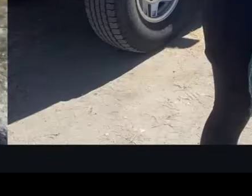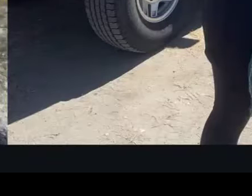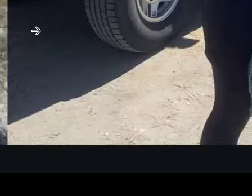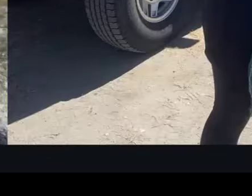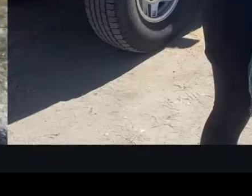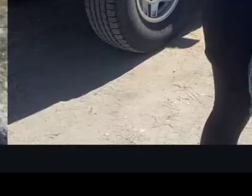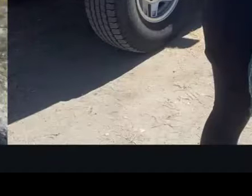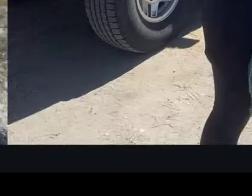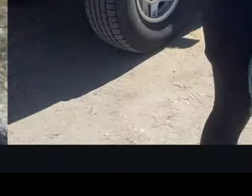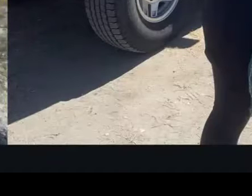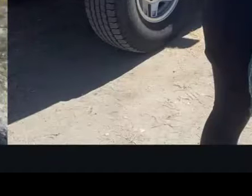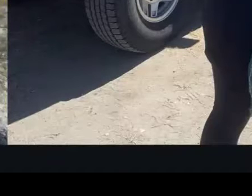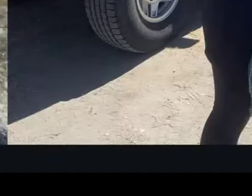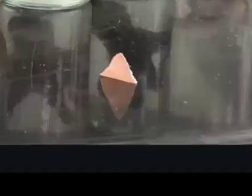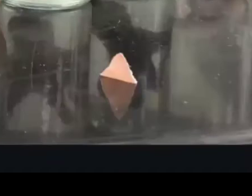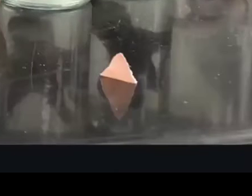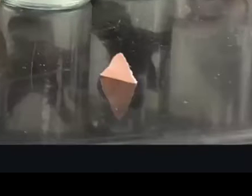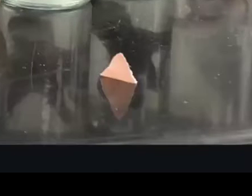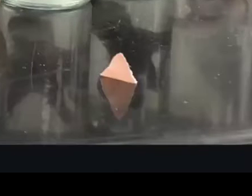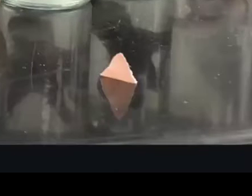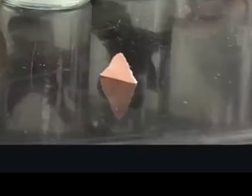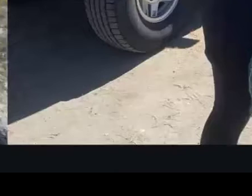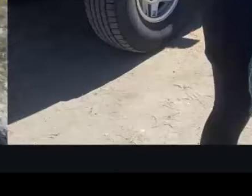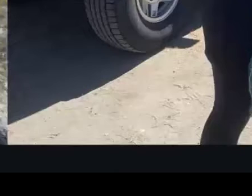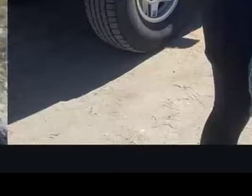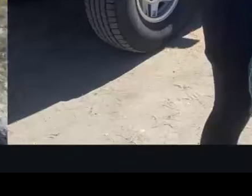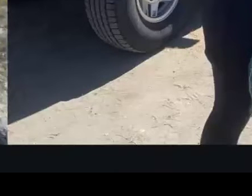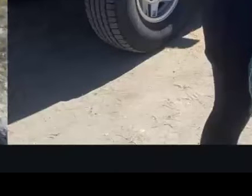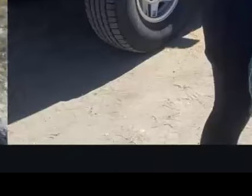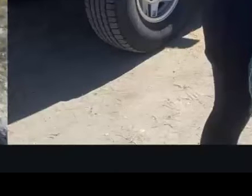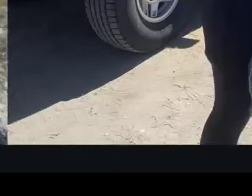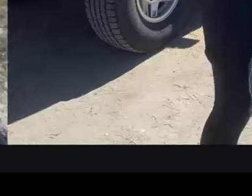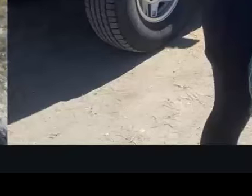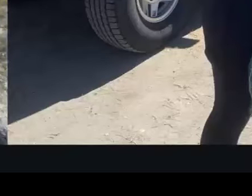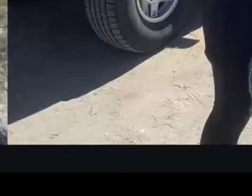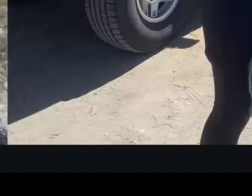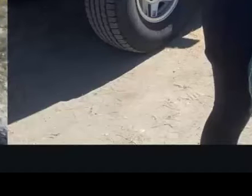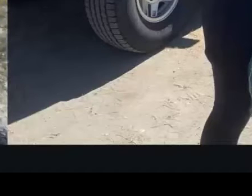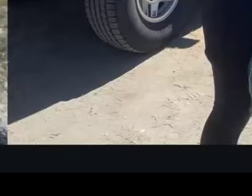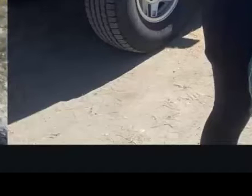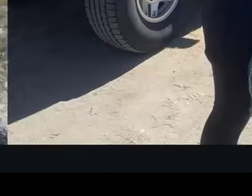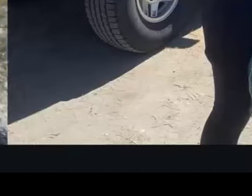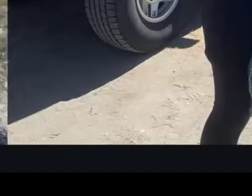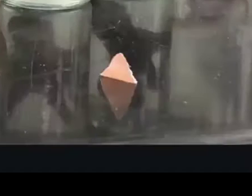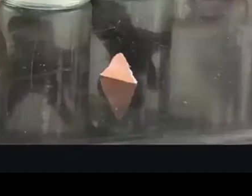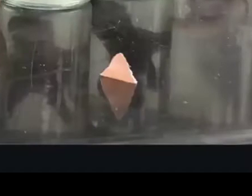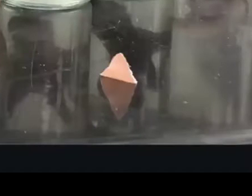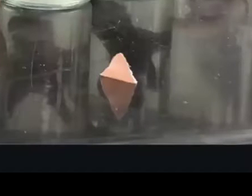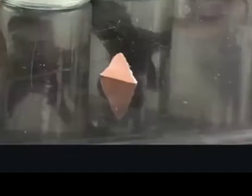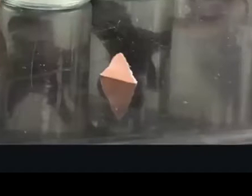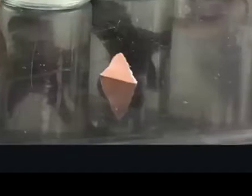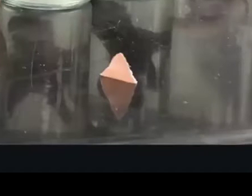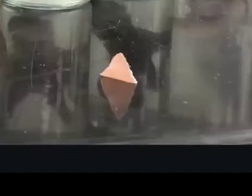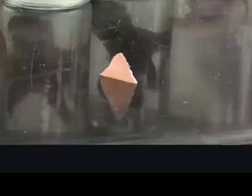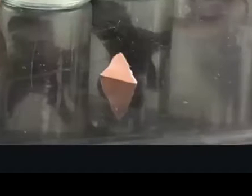take photos with these giant bags of octopuses. But yeah, we do a lot of things with them. I don't want to take up too much time, but like we